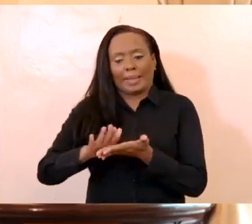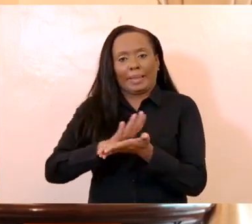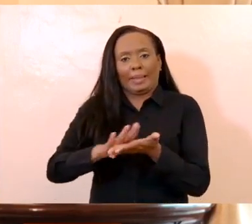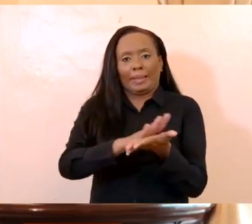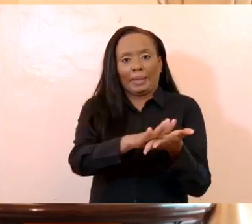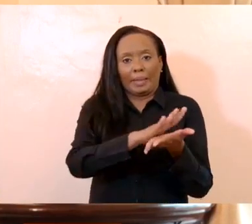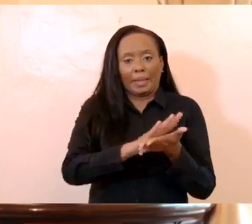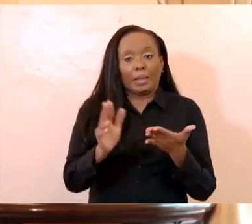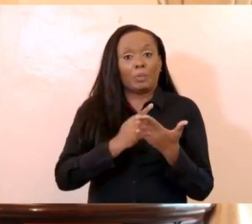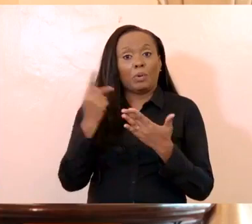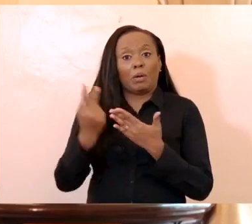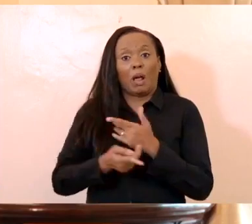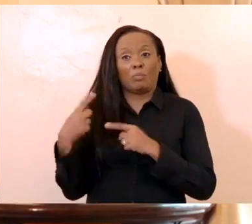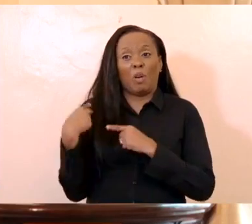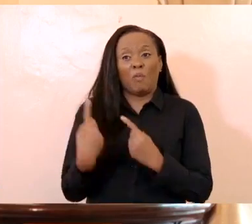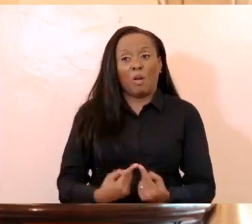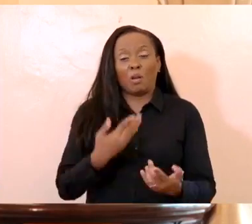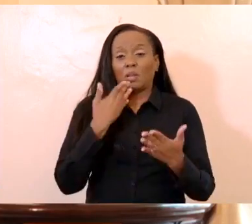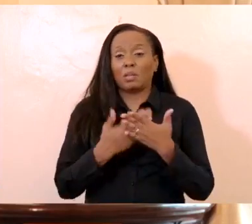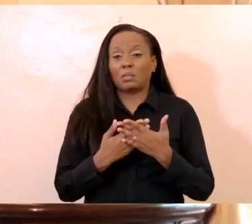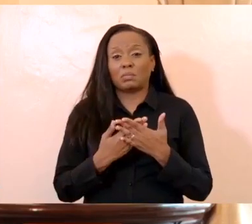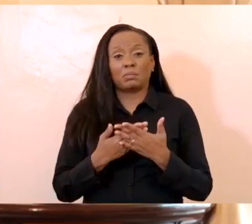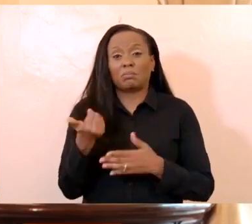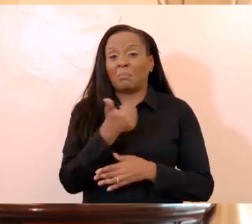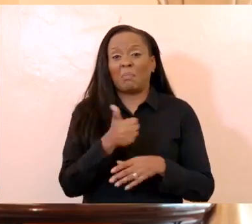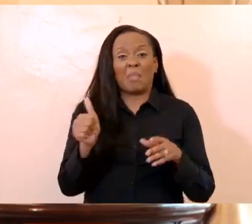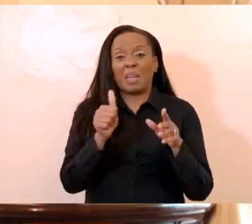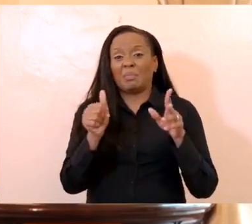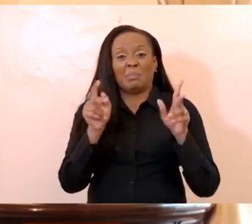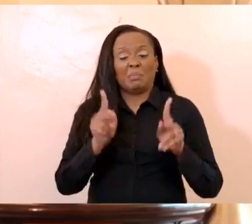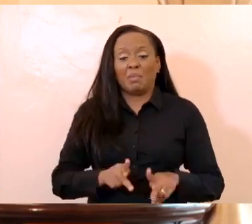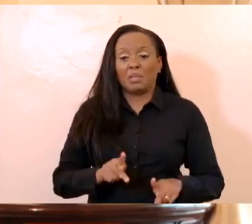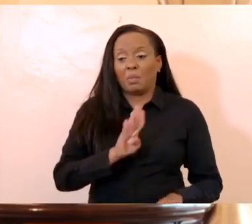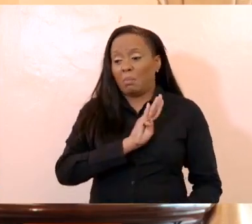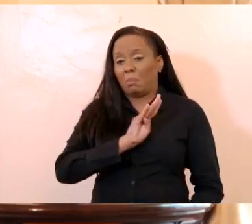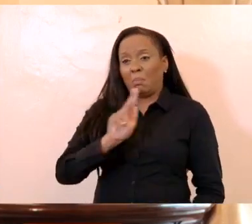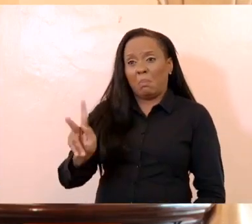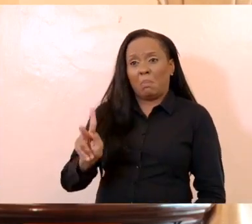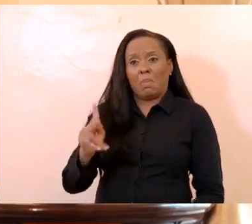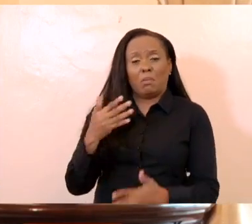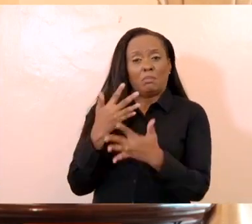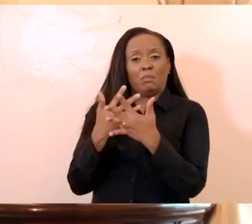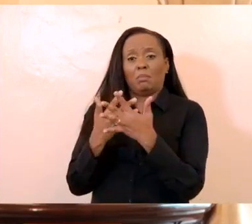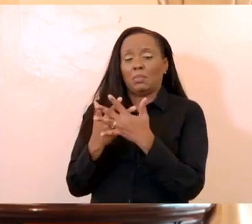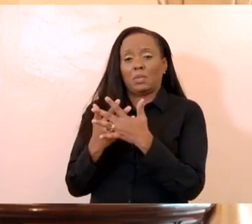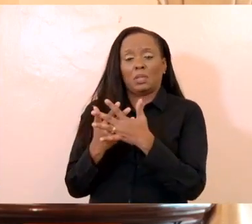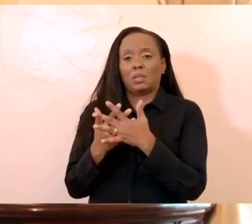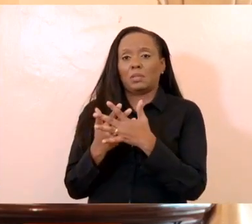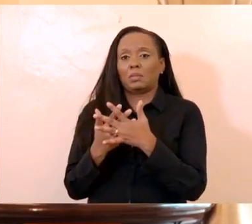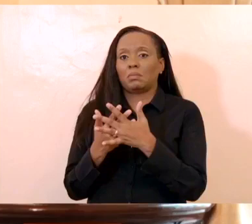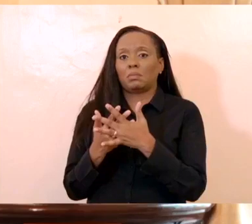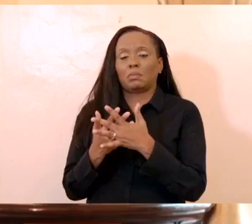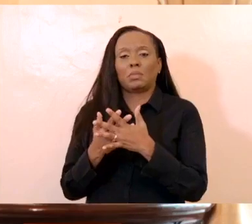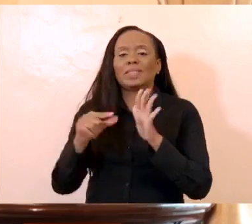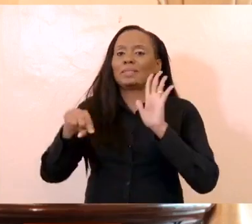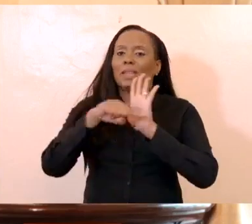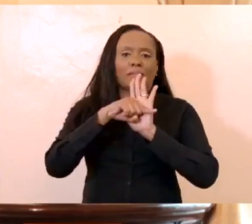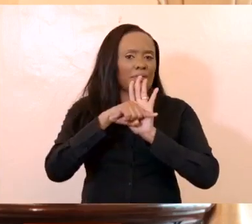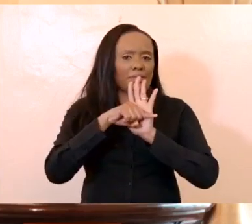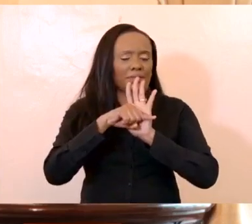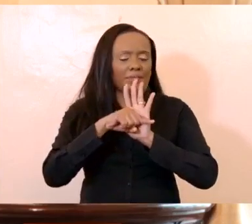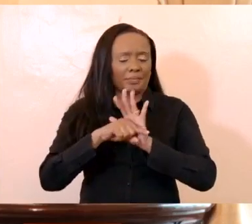well, and so far no one that has returned to the prison, none of the prison officers who have returned to the prison have tested positive. So